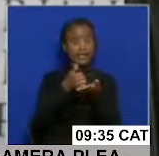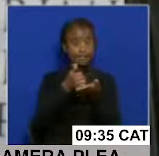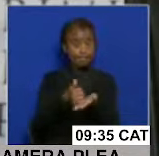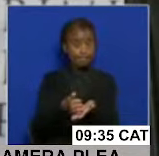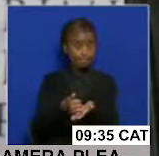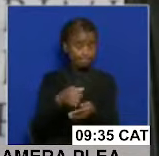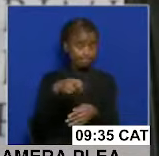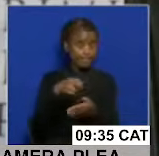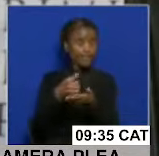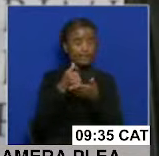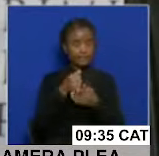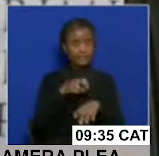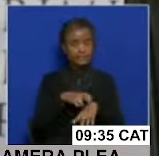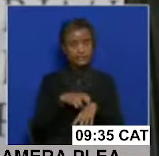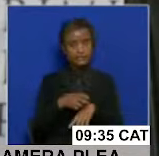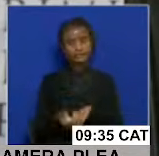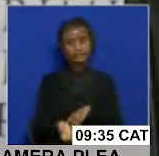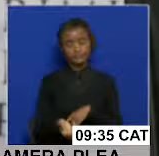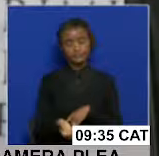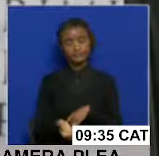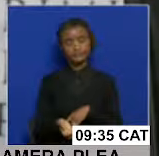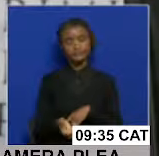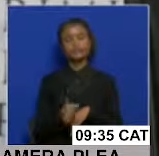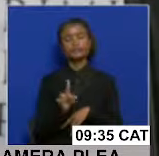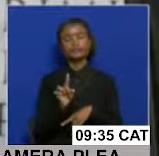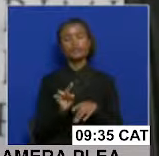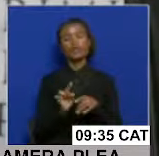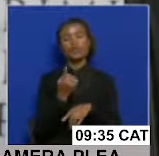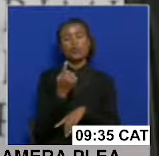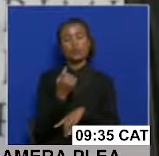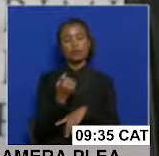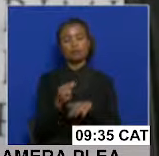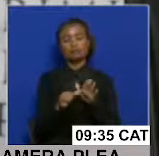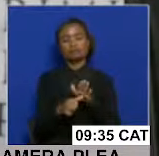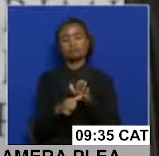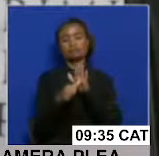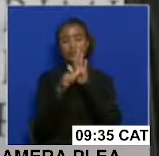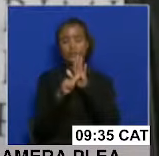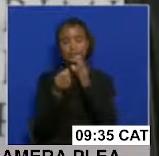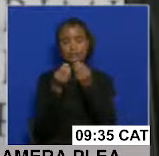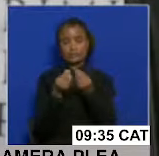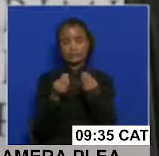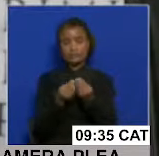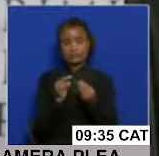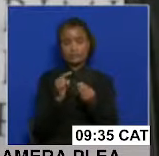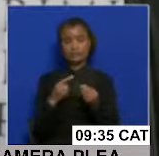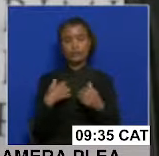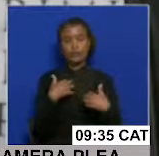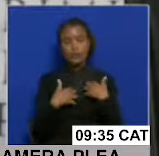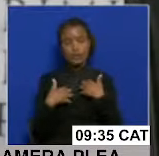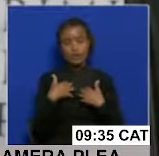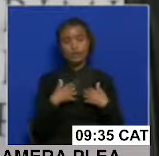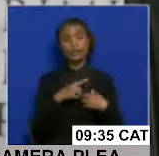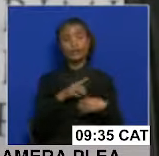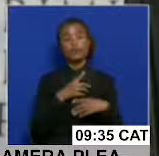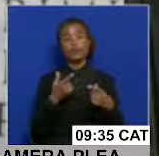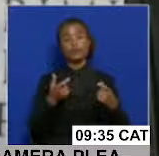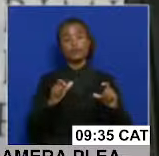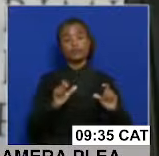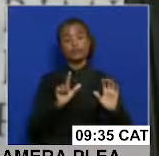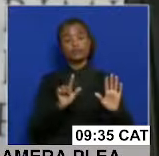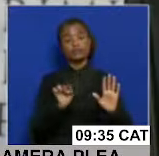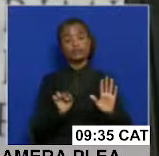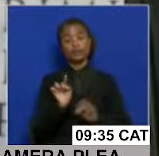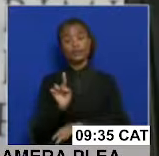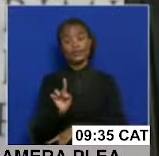really bothers her is set out at paragraph 7.1. And as she states at paragraph 7.1, in